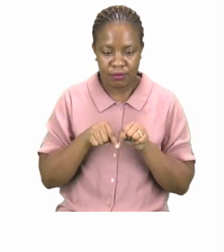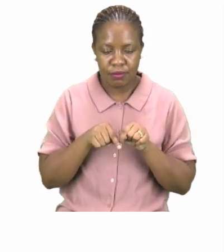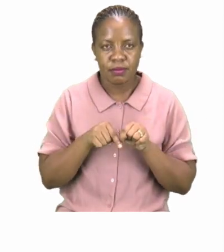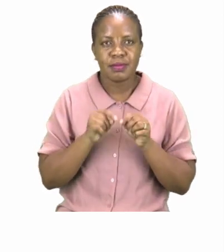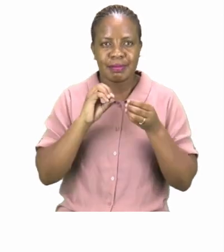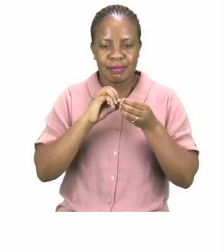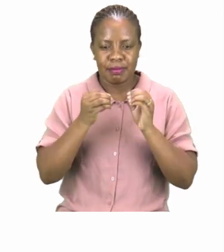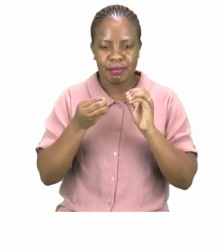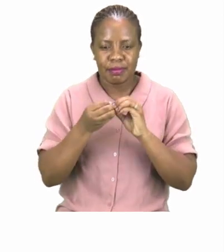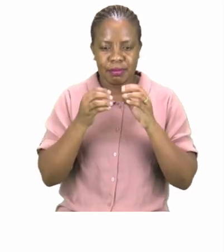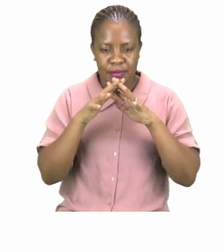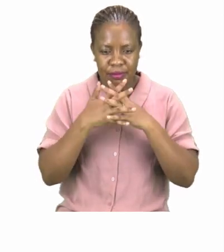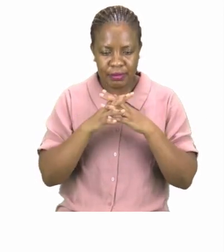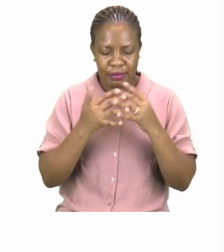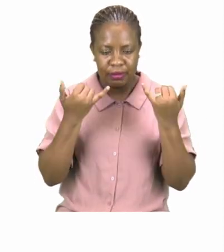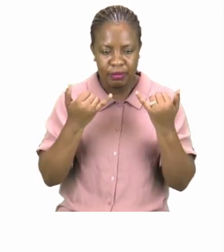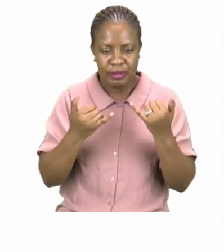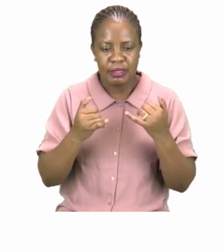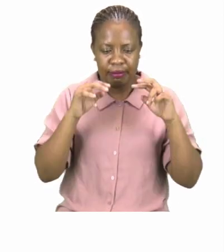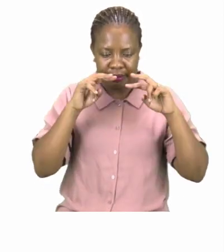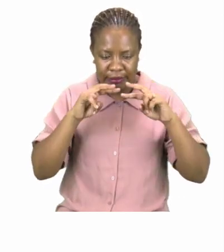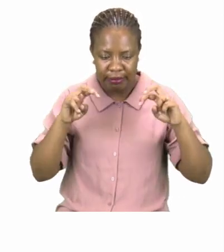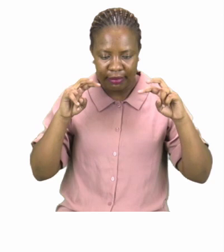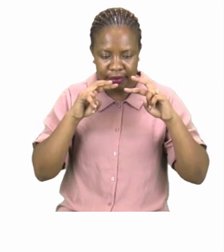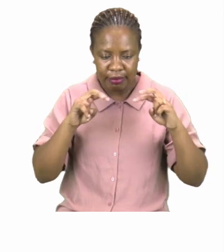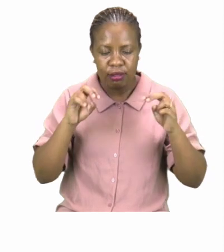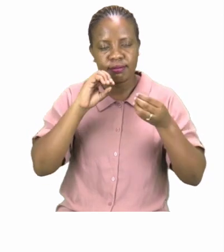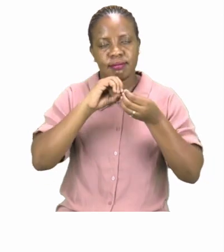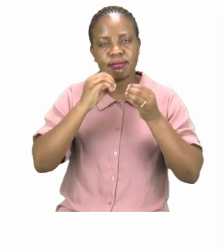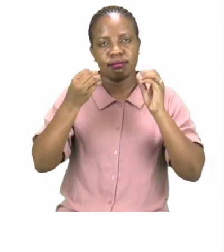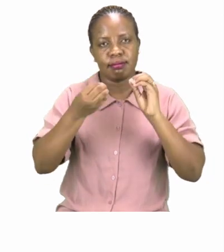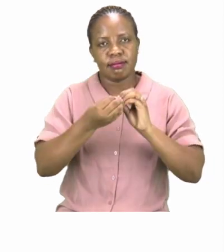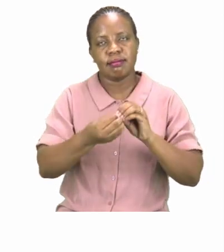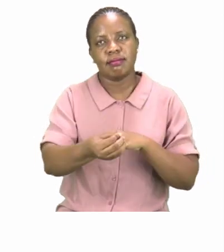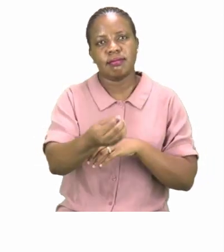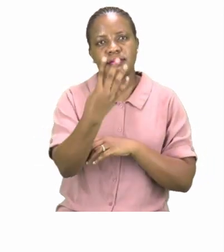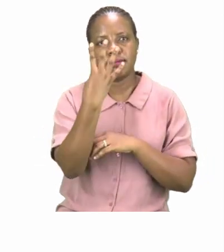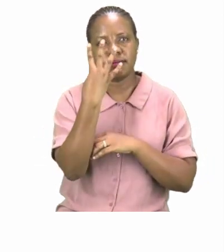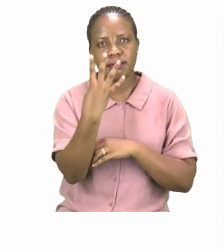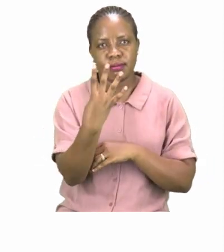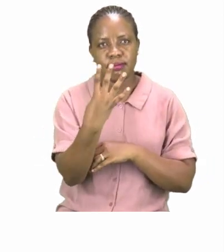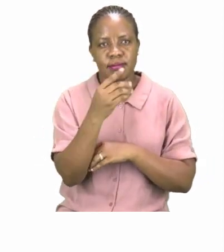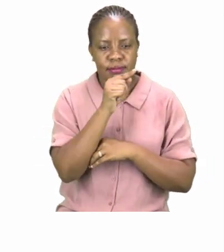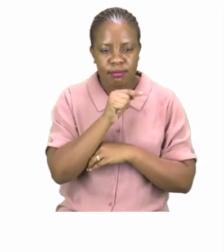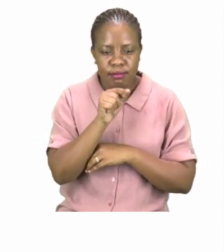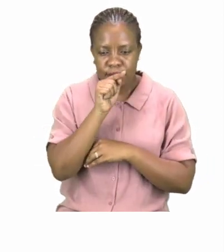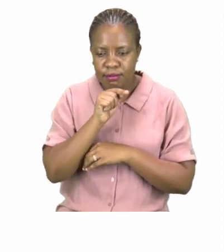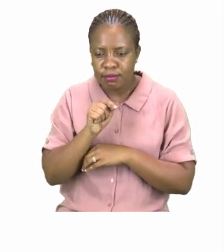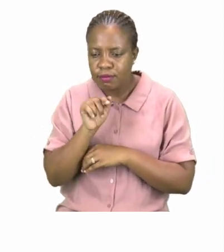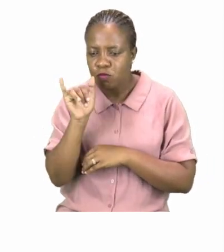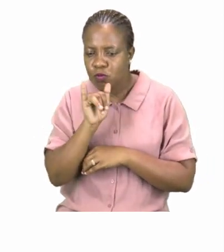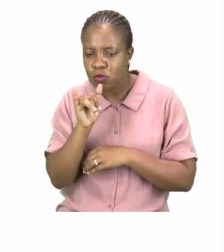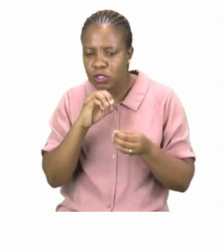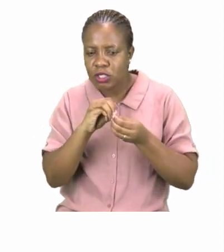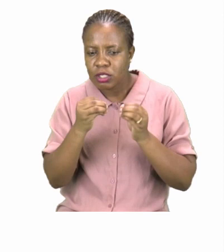four. So you are going to look for all the number fours in the circles there, and you're going to color